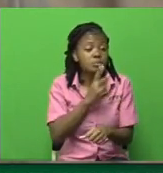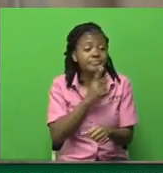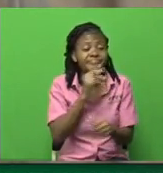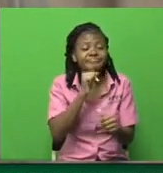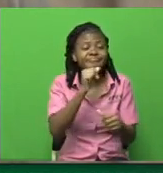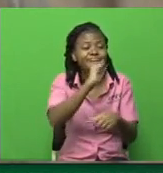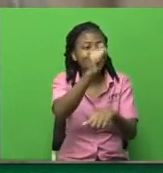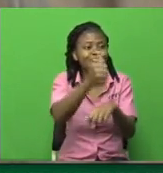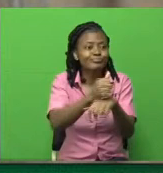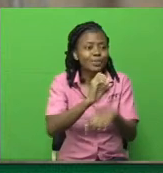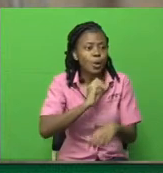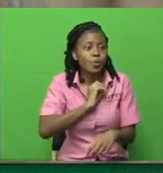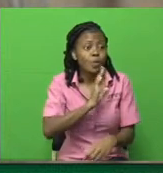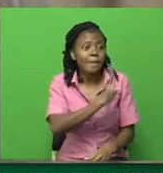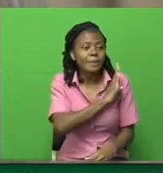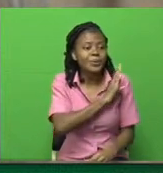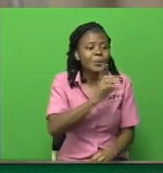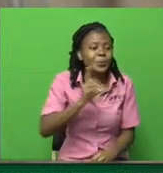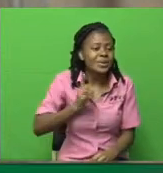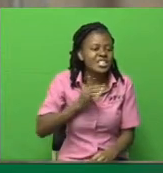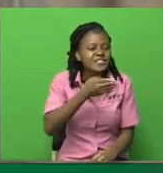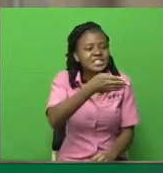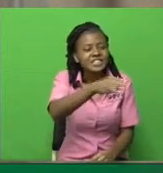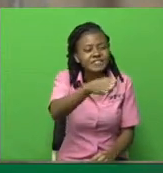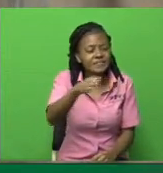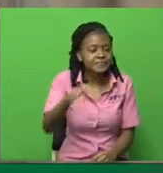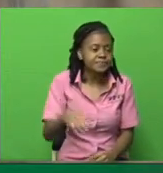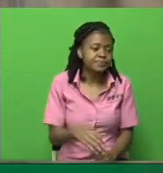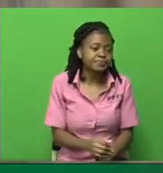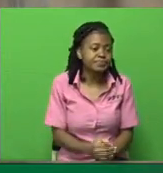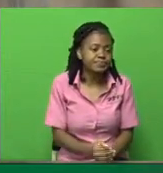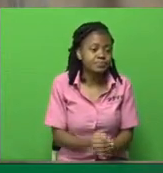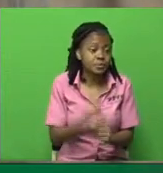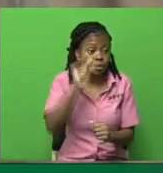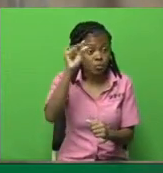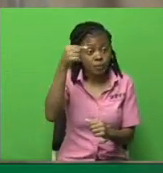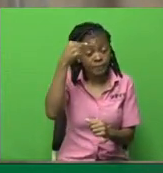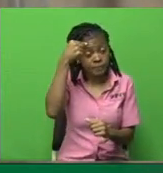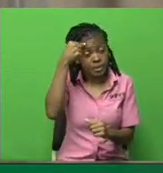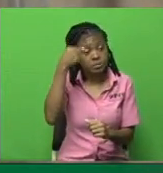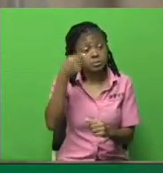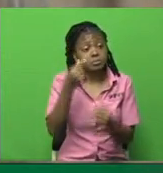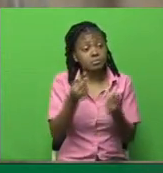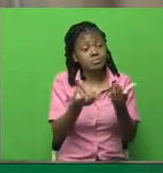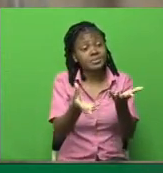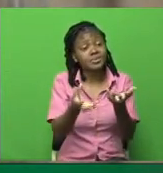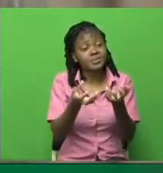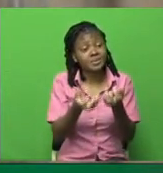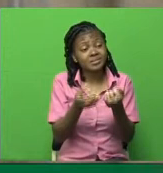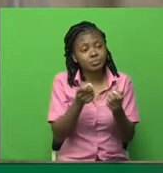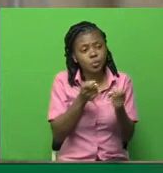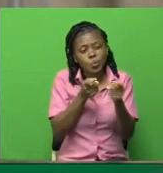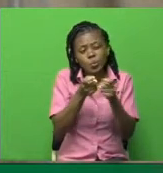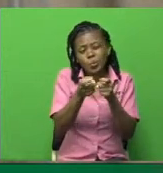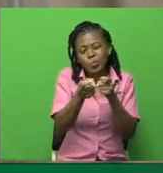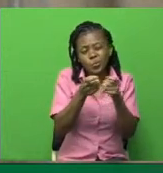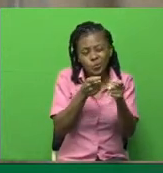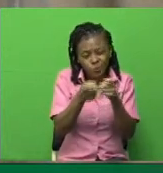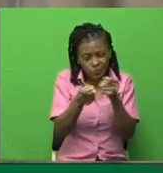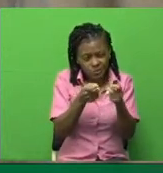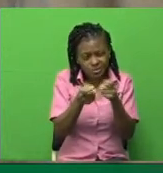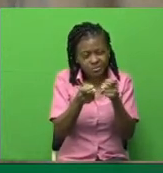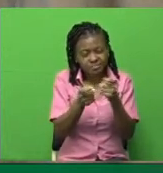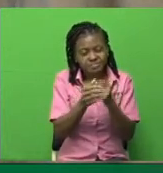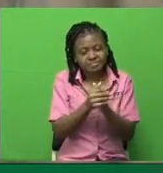Commissioners and so on really it is for the government to micromanage that process and one wonders why government